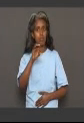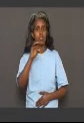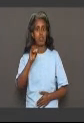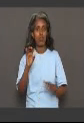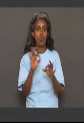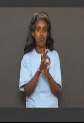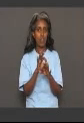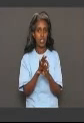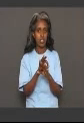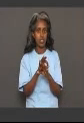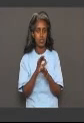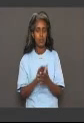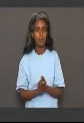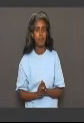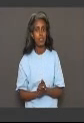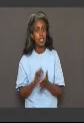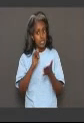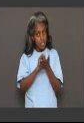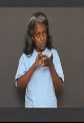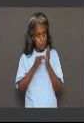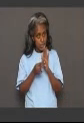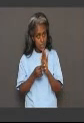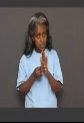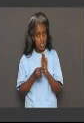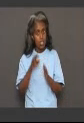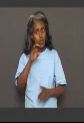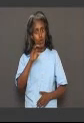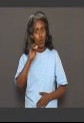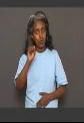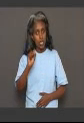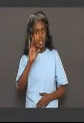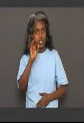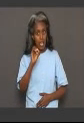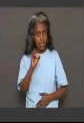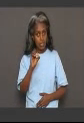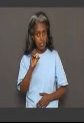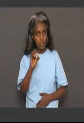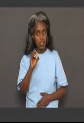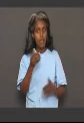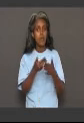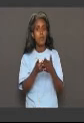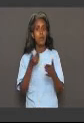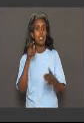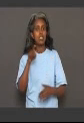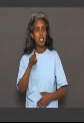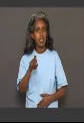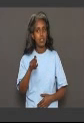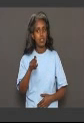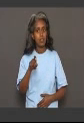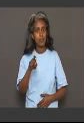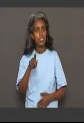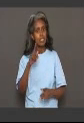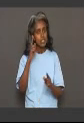cofunction. That means that cosine 90 minus x